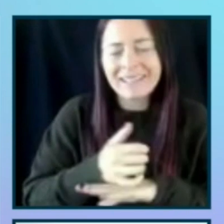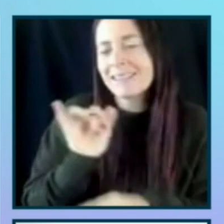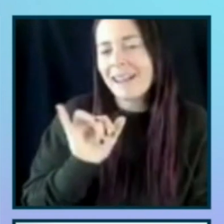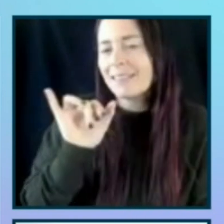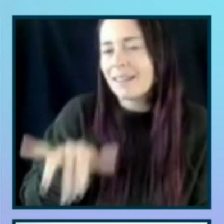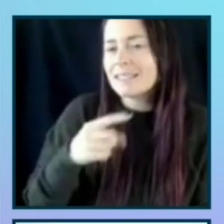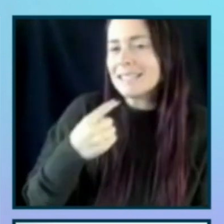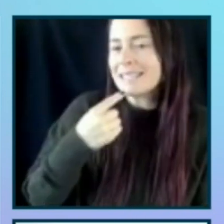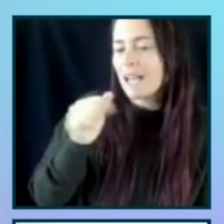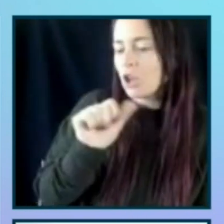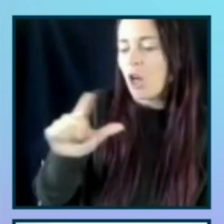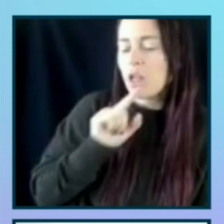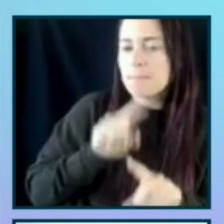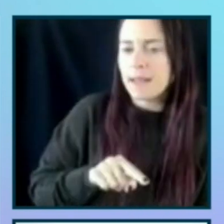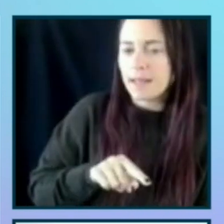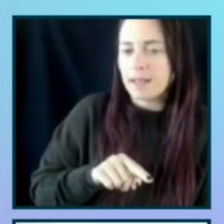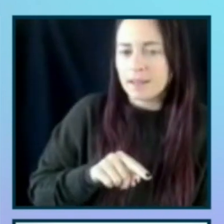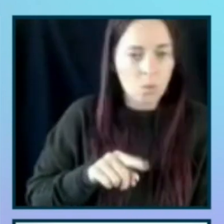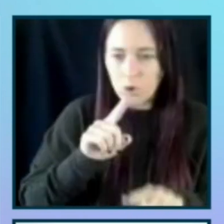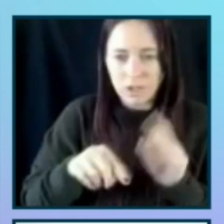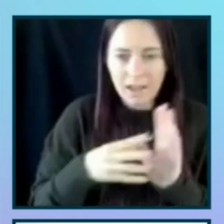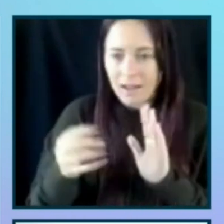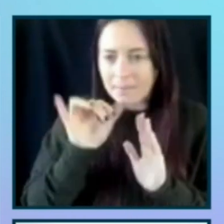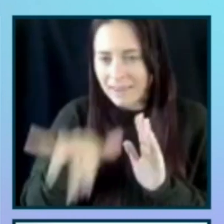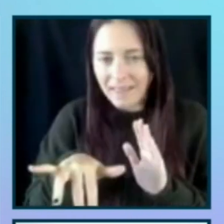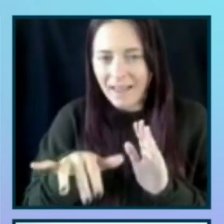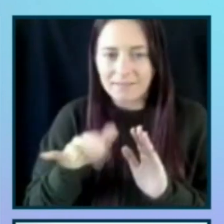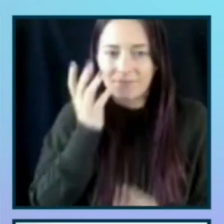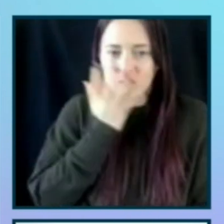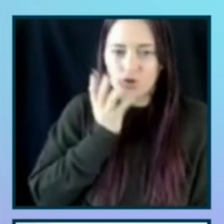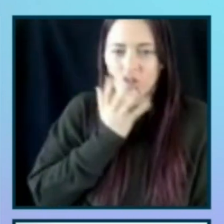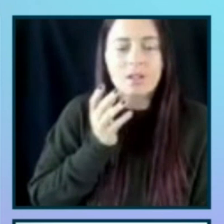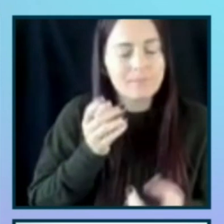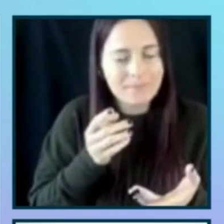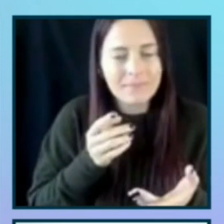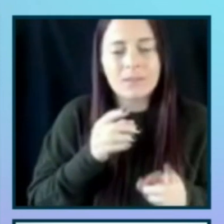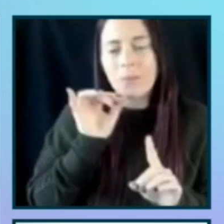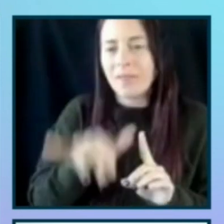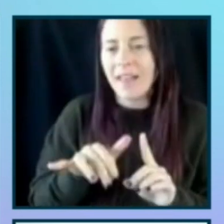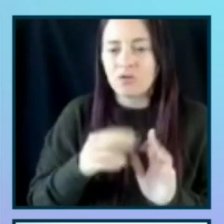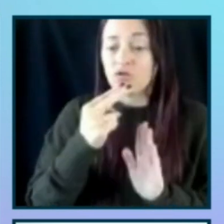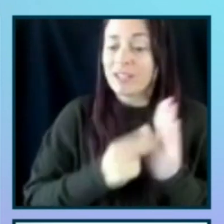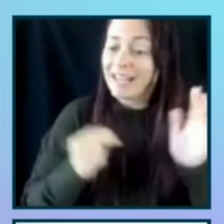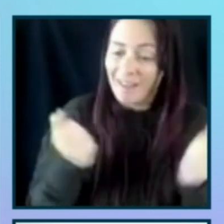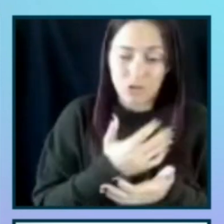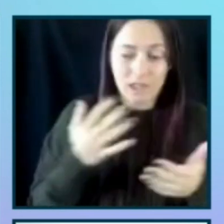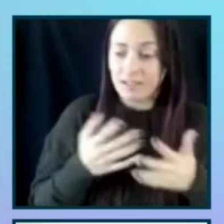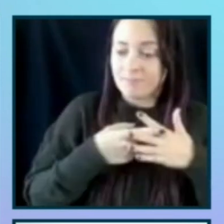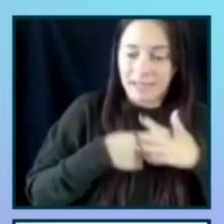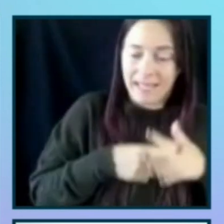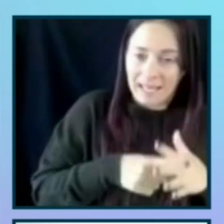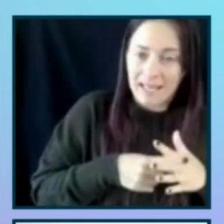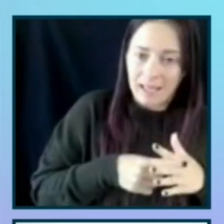did ask participants ahead of time for the say all command, which is reading out everything on the page at the beginning. So we